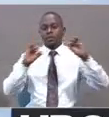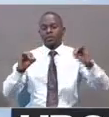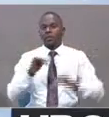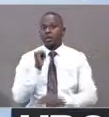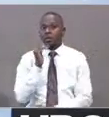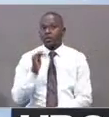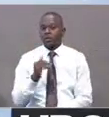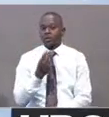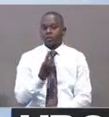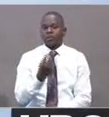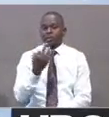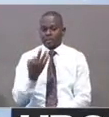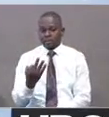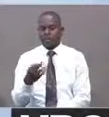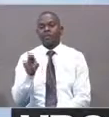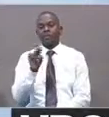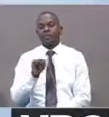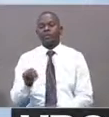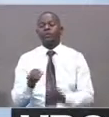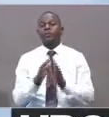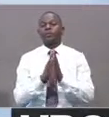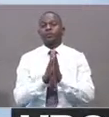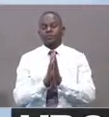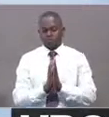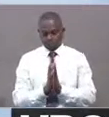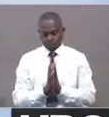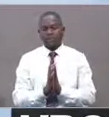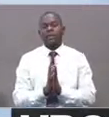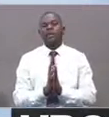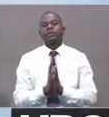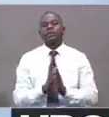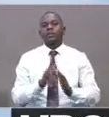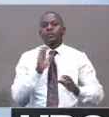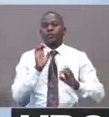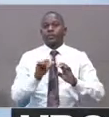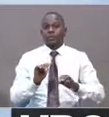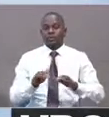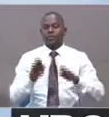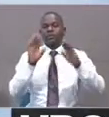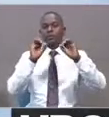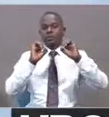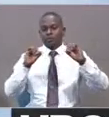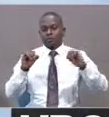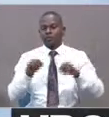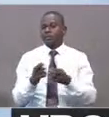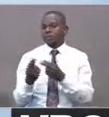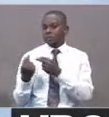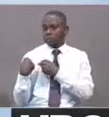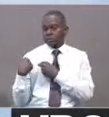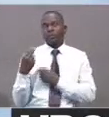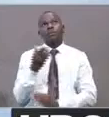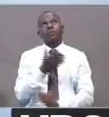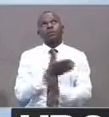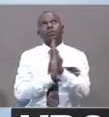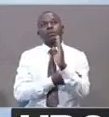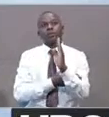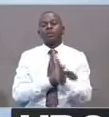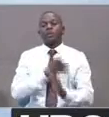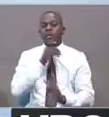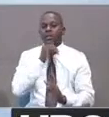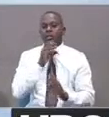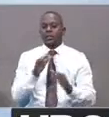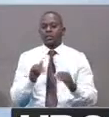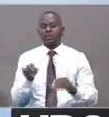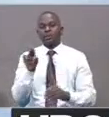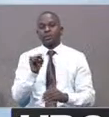at the 23rd National Prayer Breakfast held at State House under the theme Responsibility Before God and Man, said